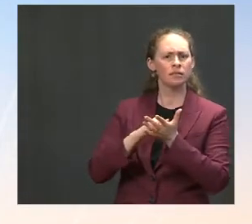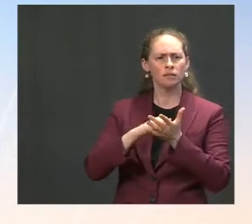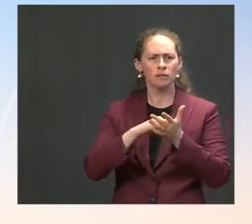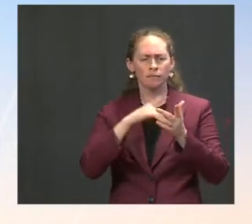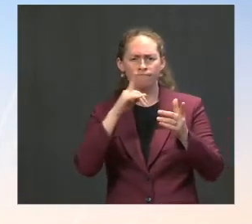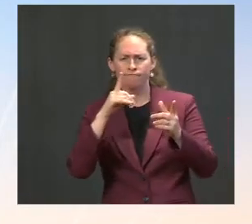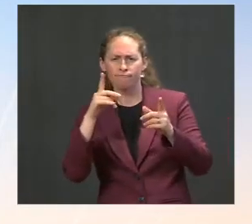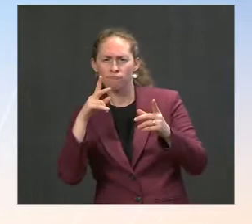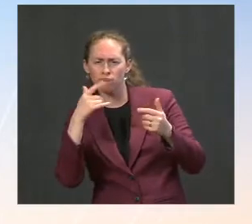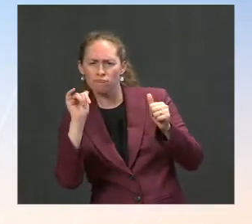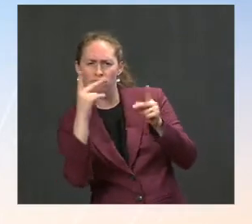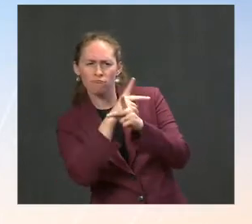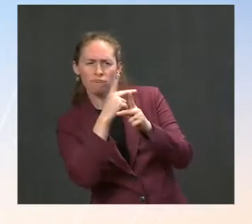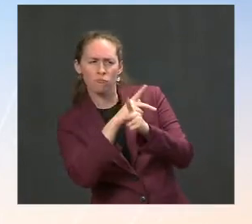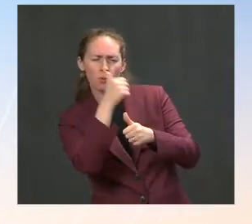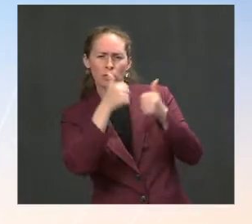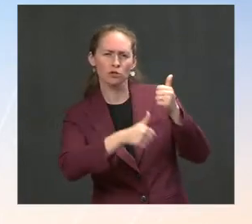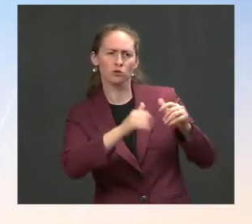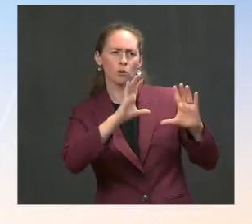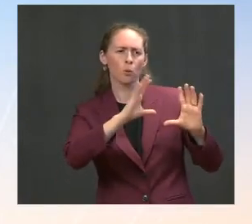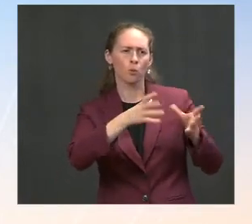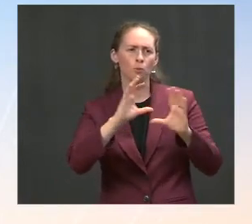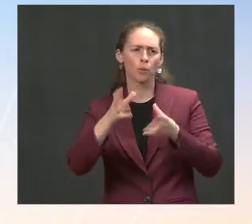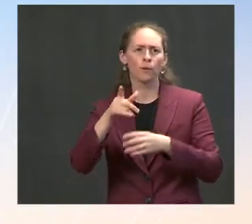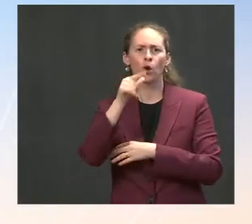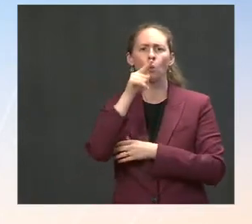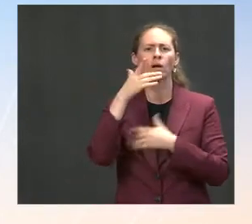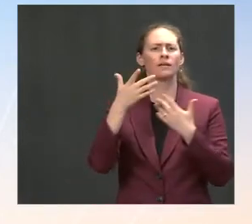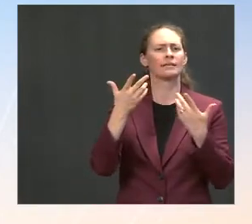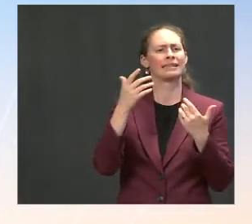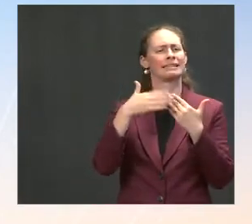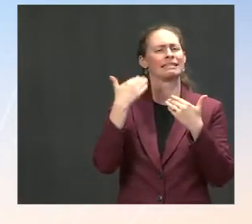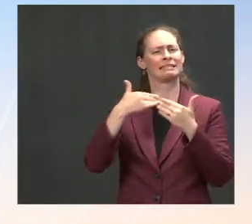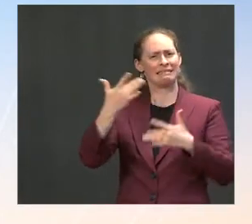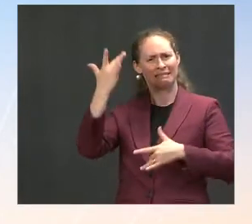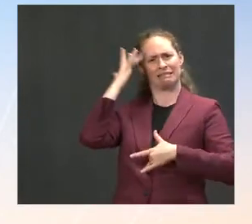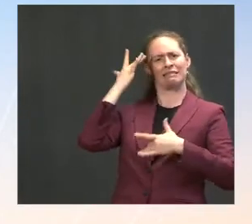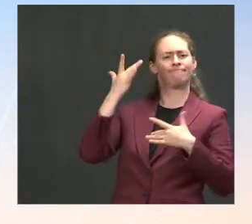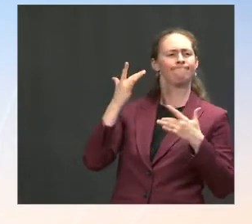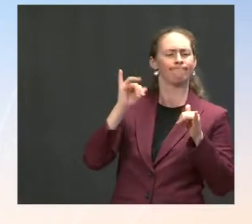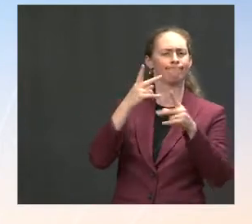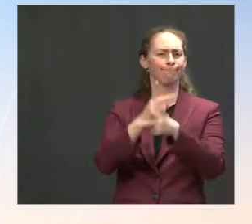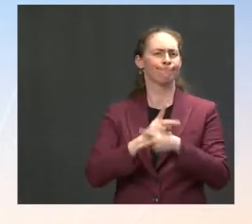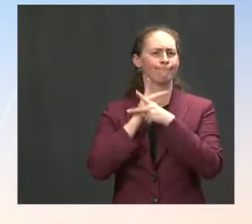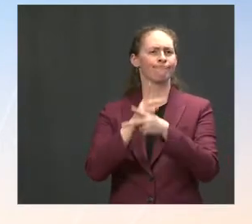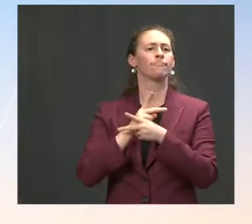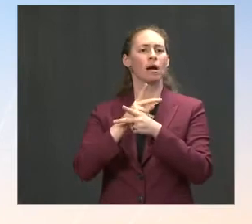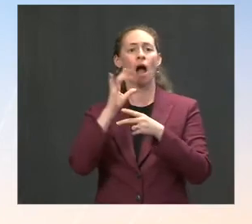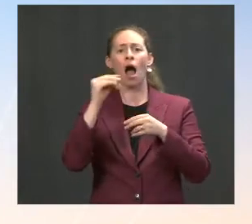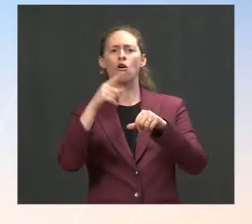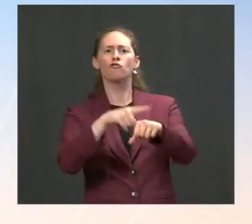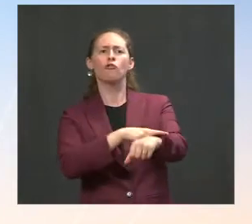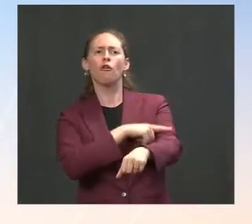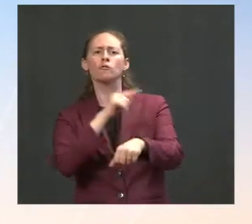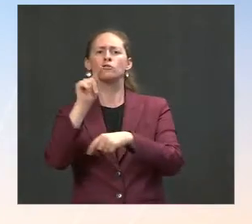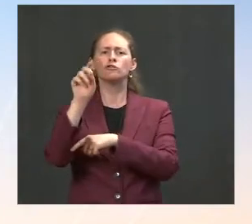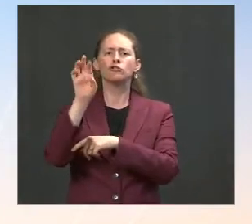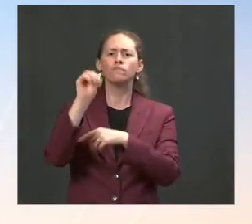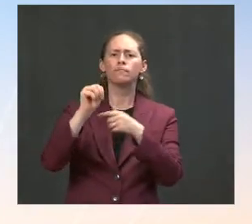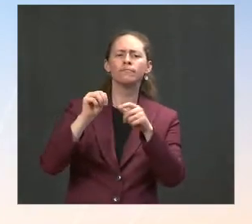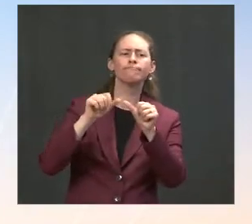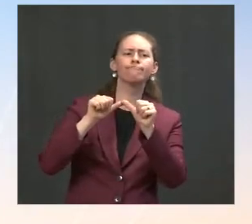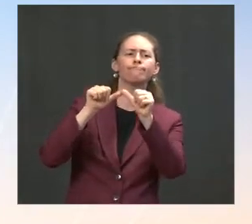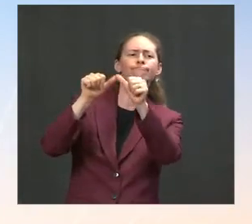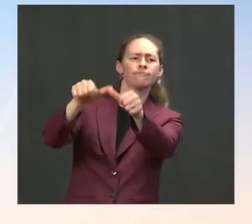are had high risks of exposure. And they, of course, include, as I noted, long-term care facilities, healthcare workers,